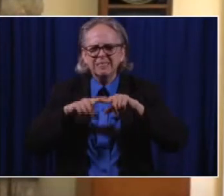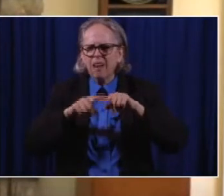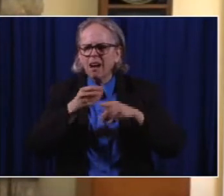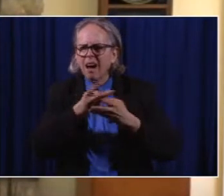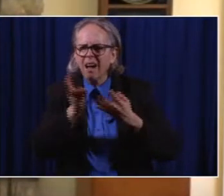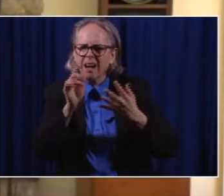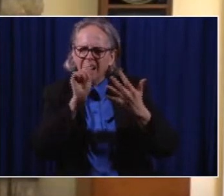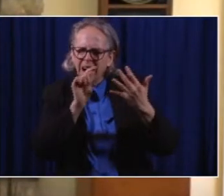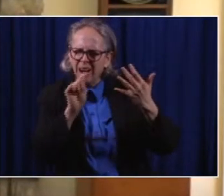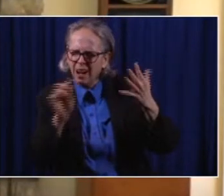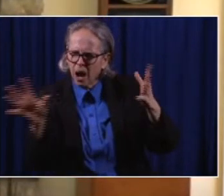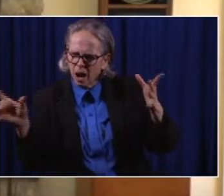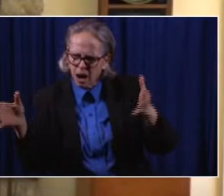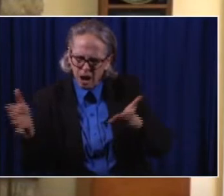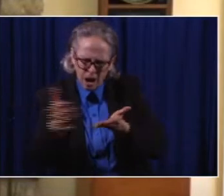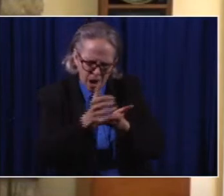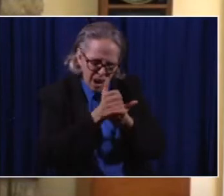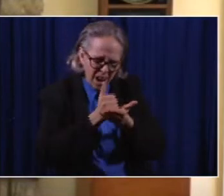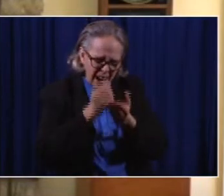where we are.